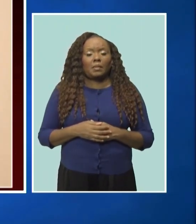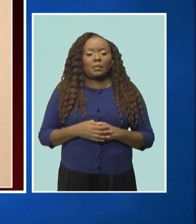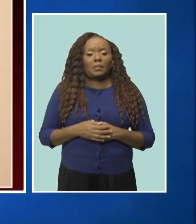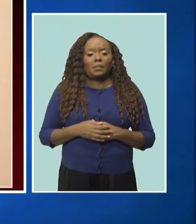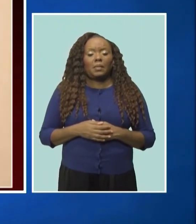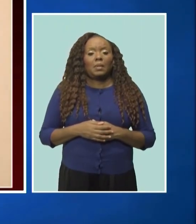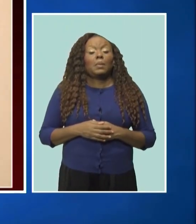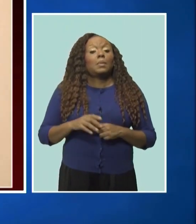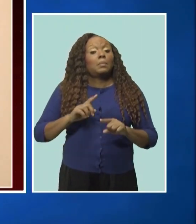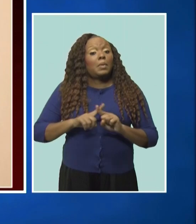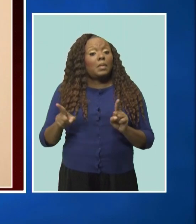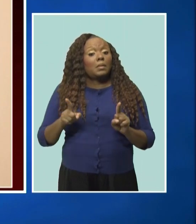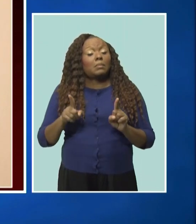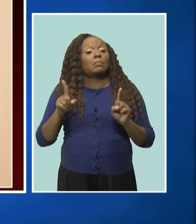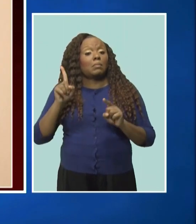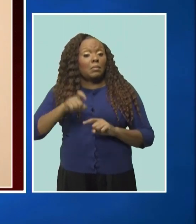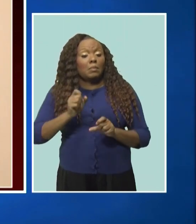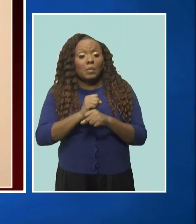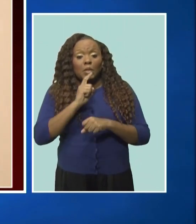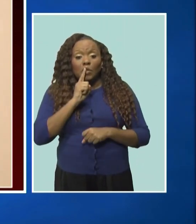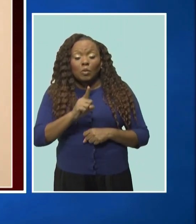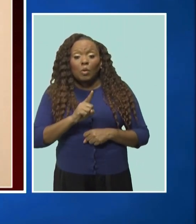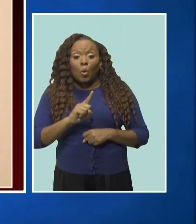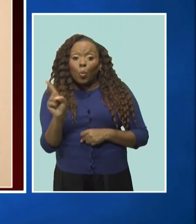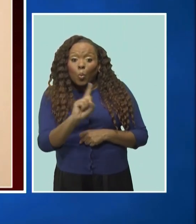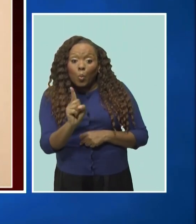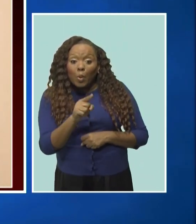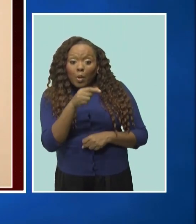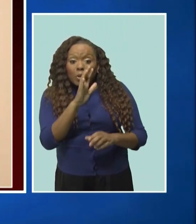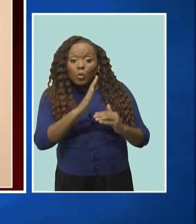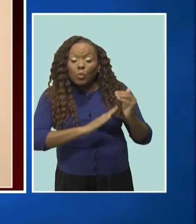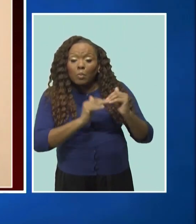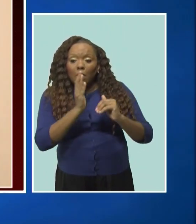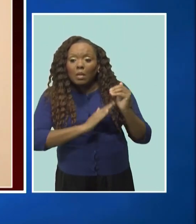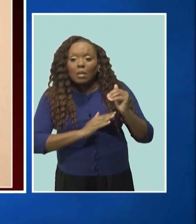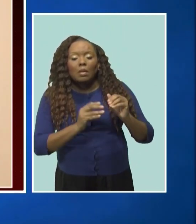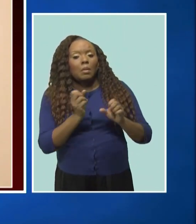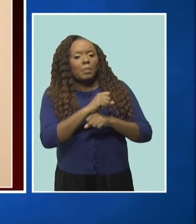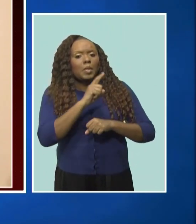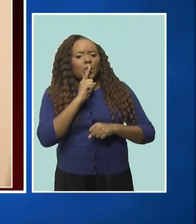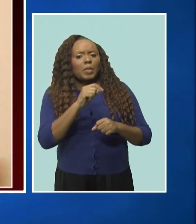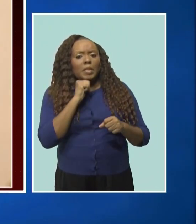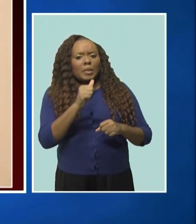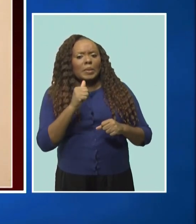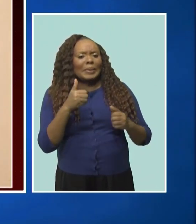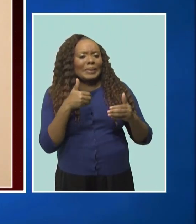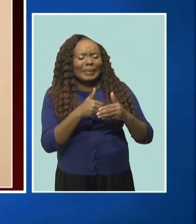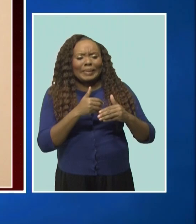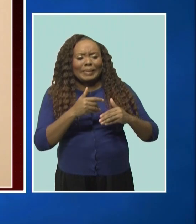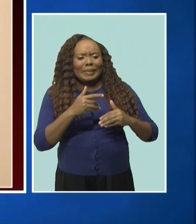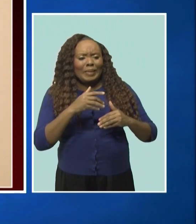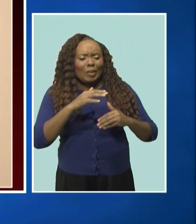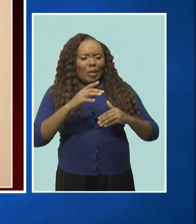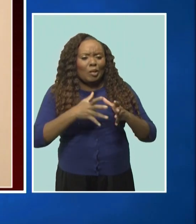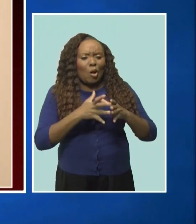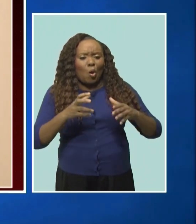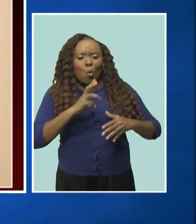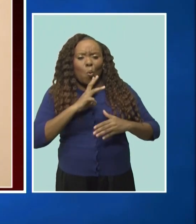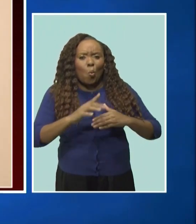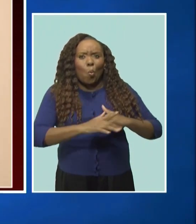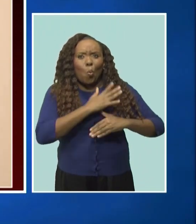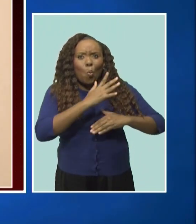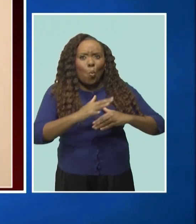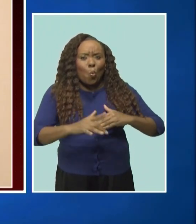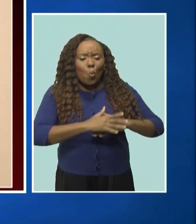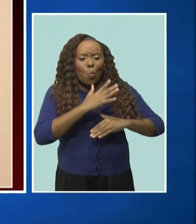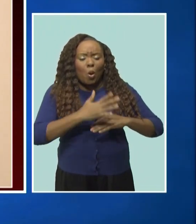in flood-prone areas. That's the first thing. The second thing, too, would be to ensure that any of the trees that are around your property don't fall